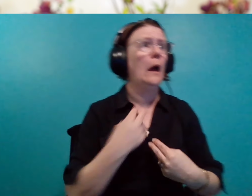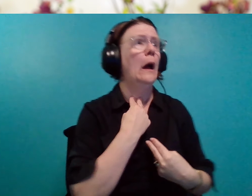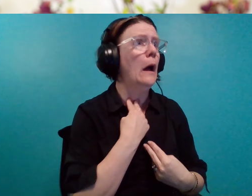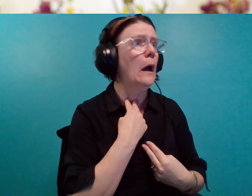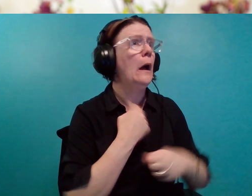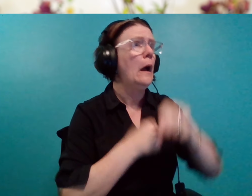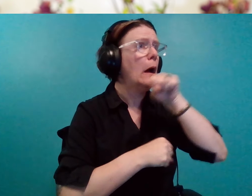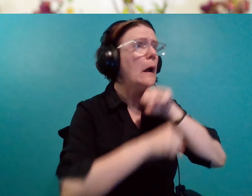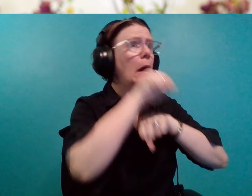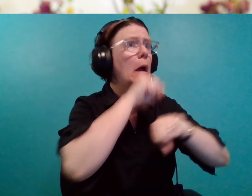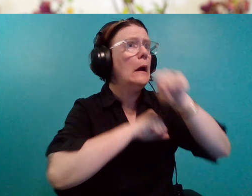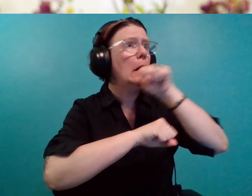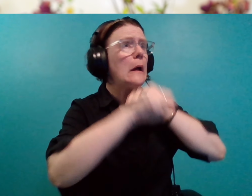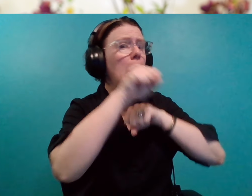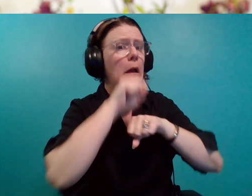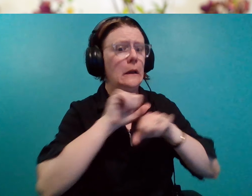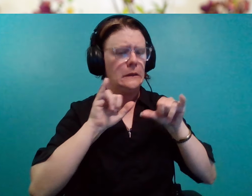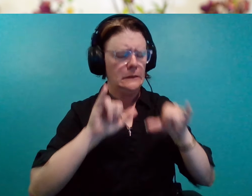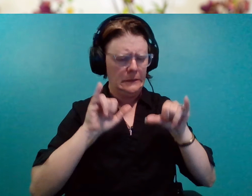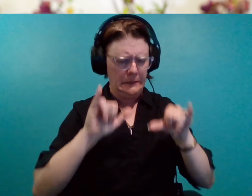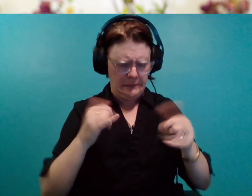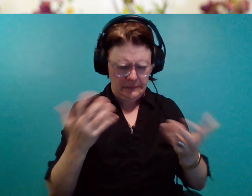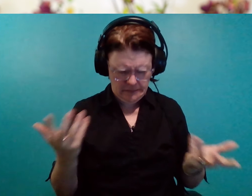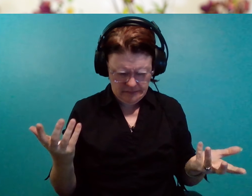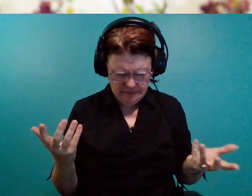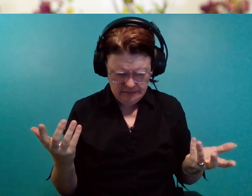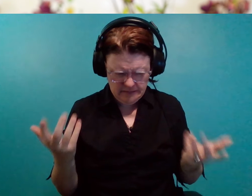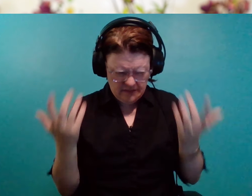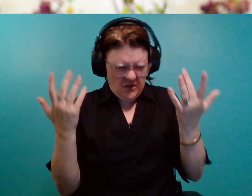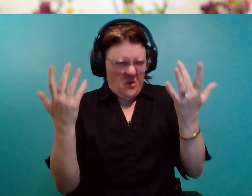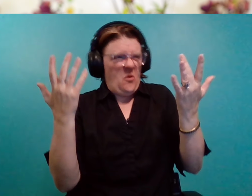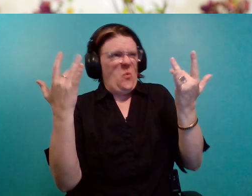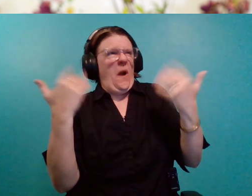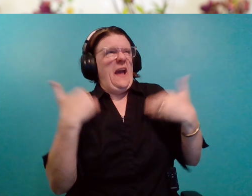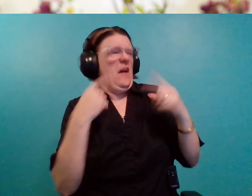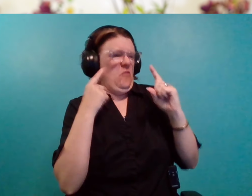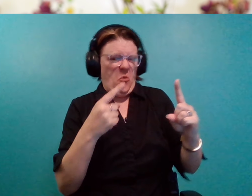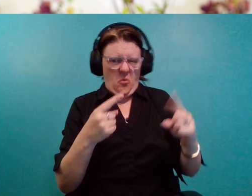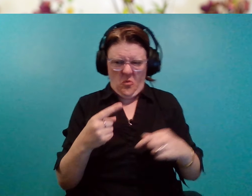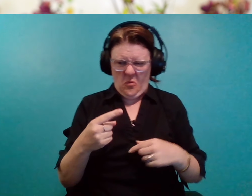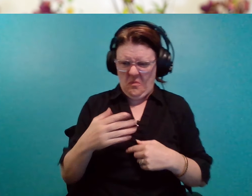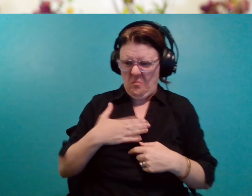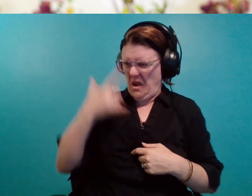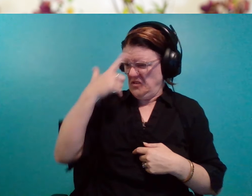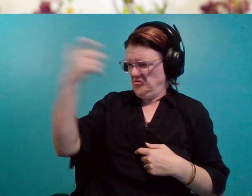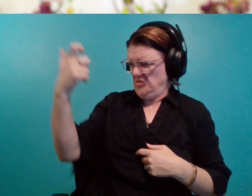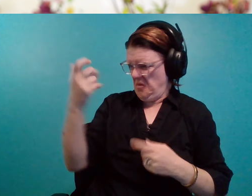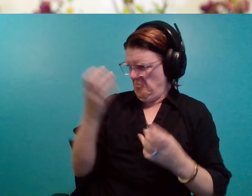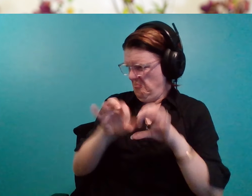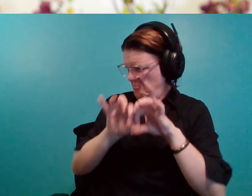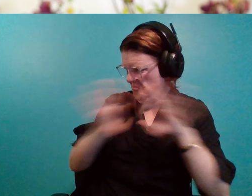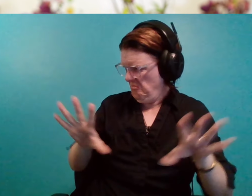opportunities to pursue those goals and dreams, you often ask yourself, well, why even have those goals and dreams? Why should